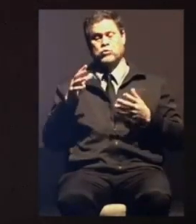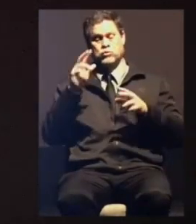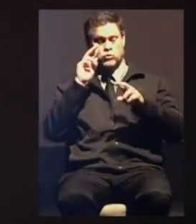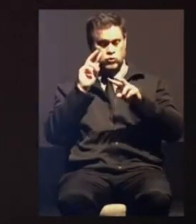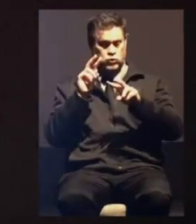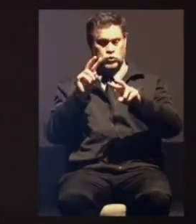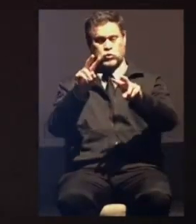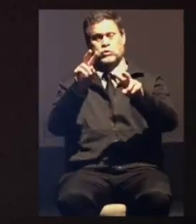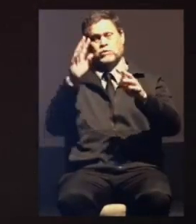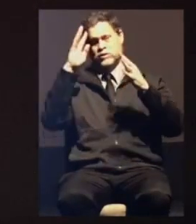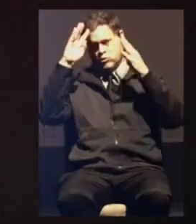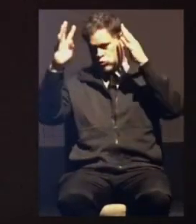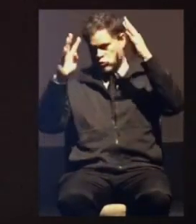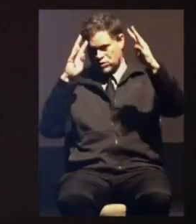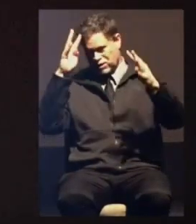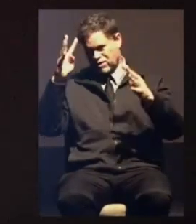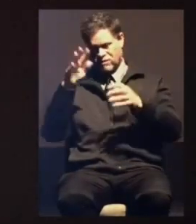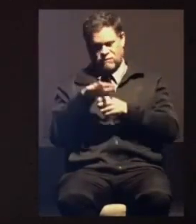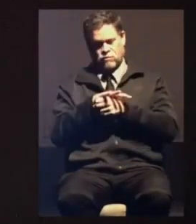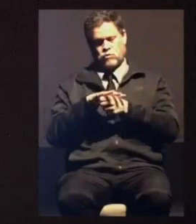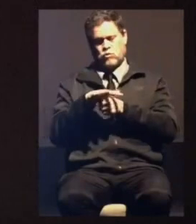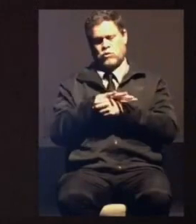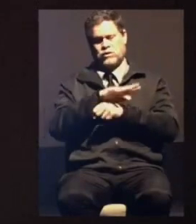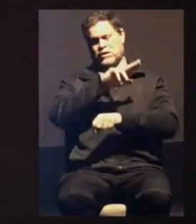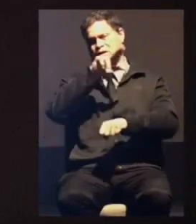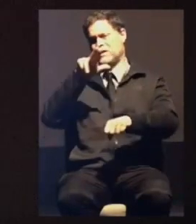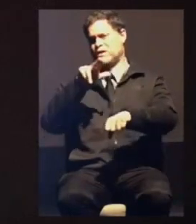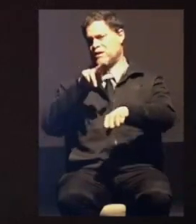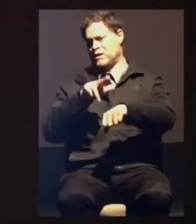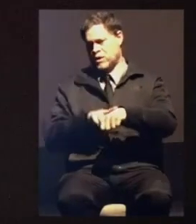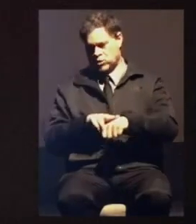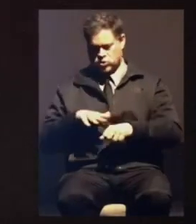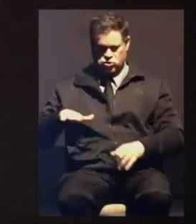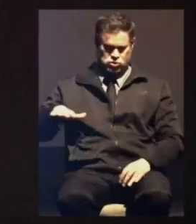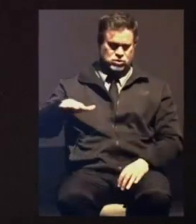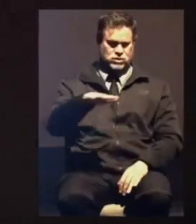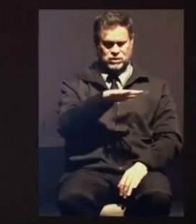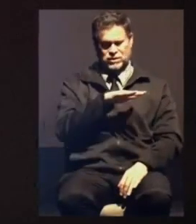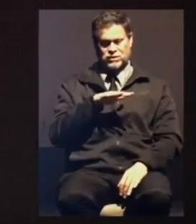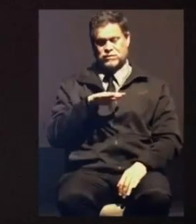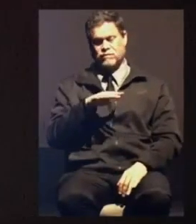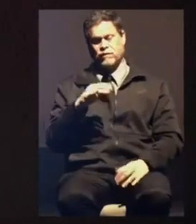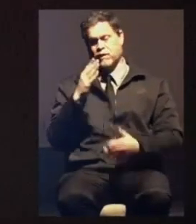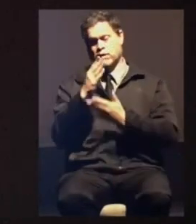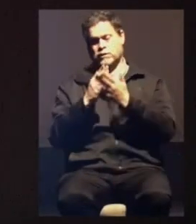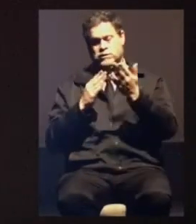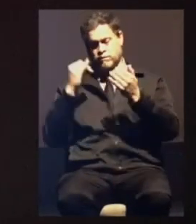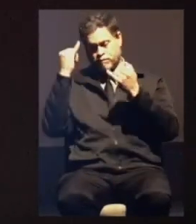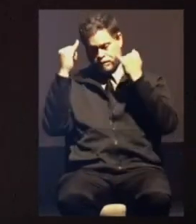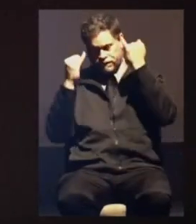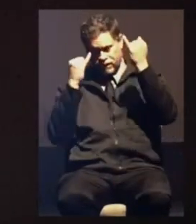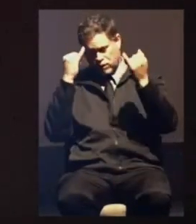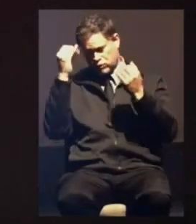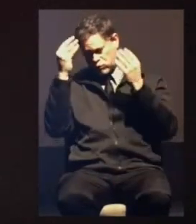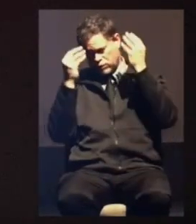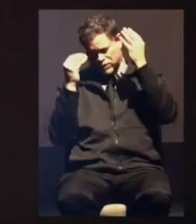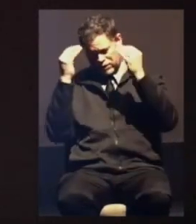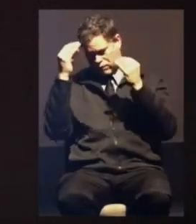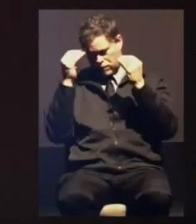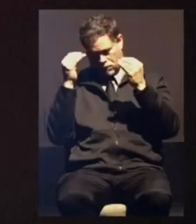towards being creative locally and nationally. And some ideas that we think about